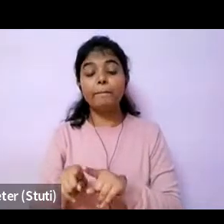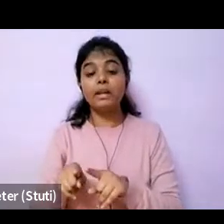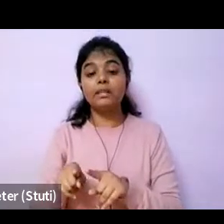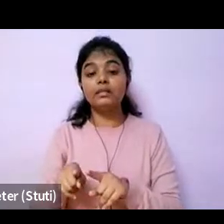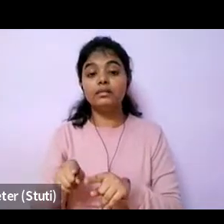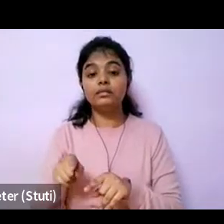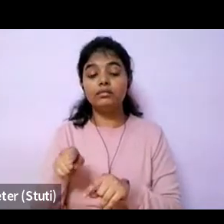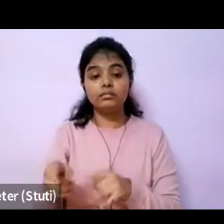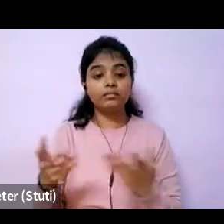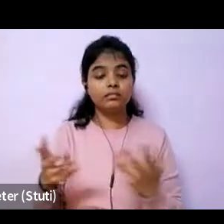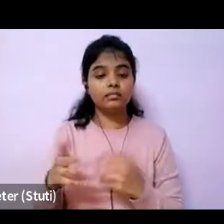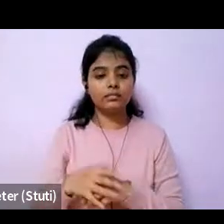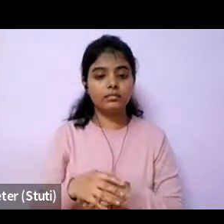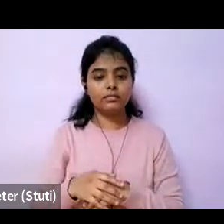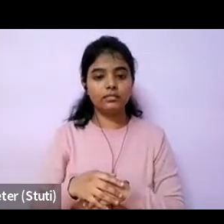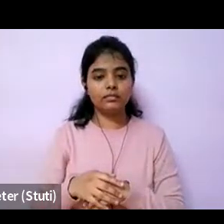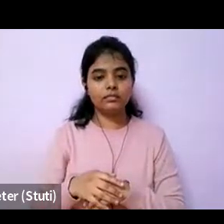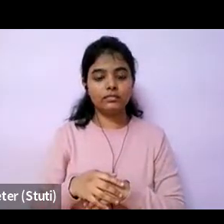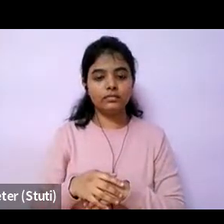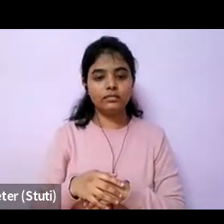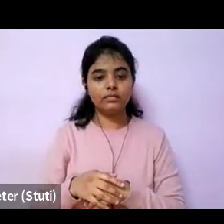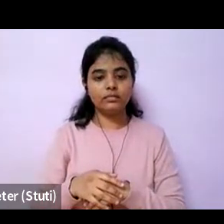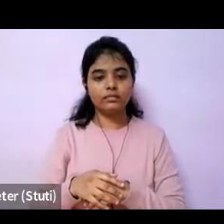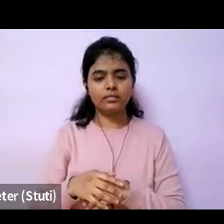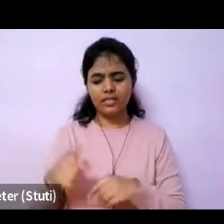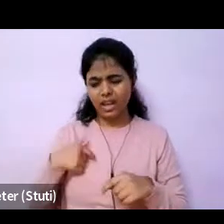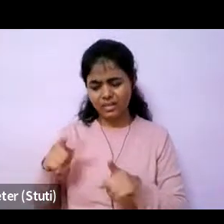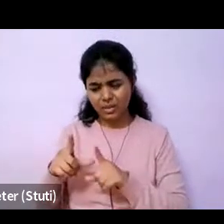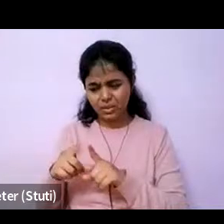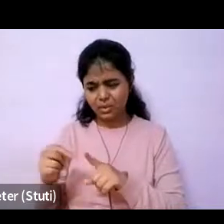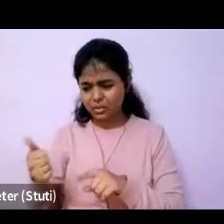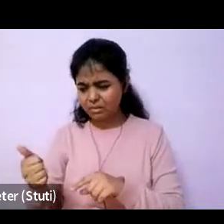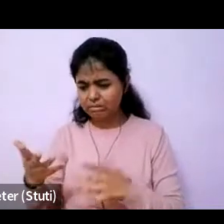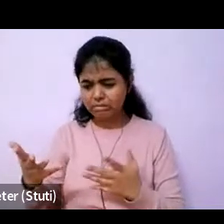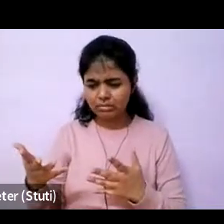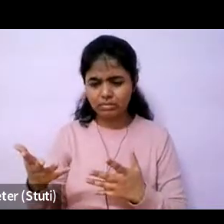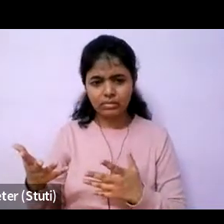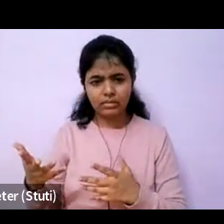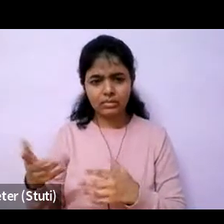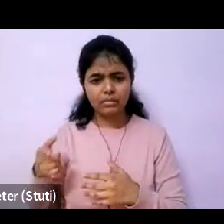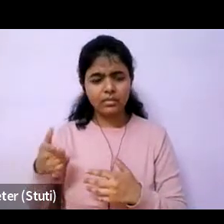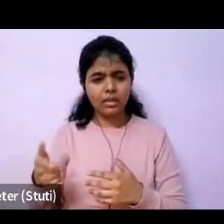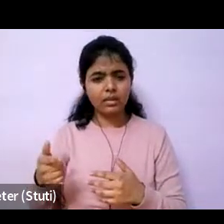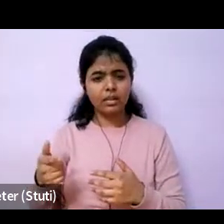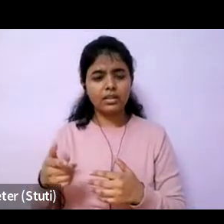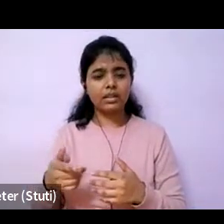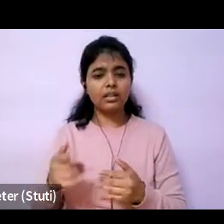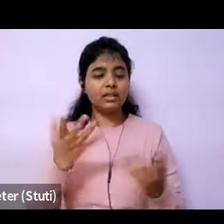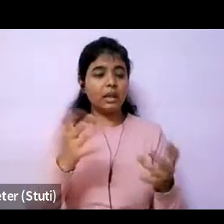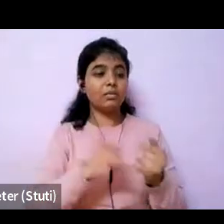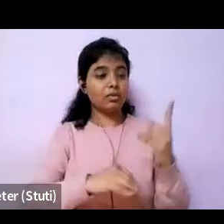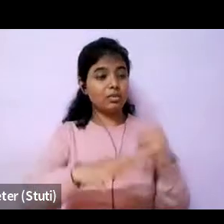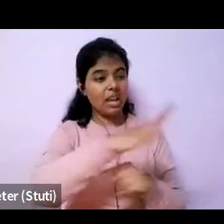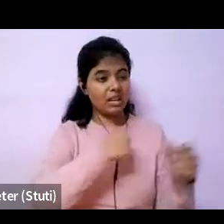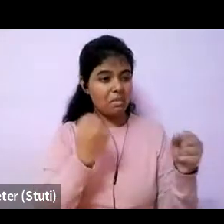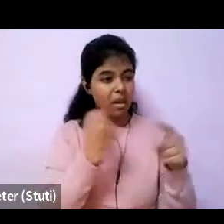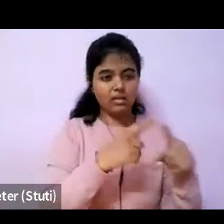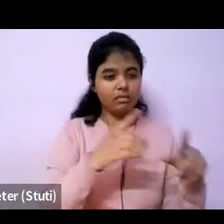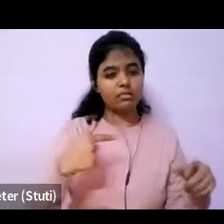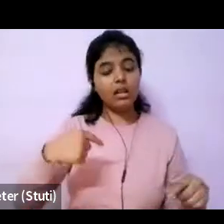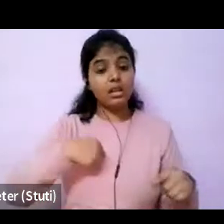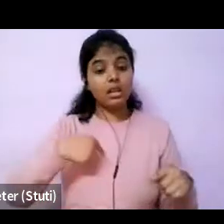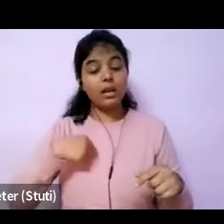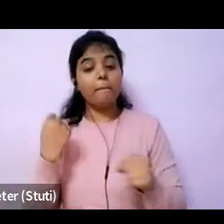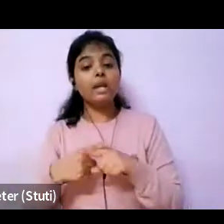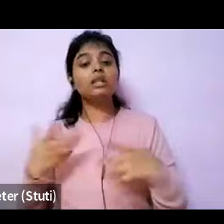is not what I have to do, or this is not what I should do just because it fits the normalcy bill. All right. And I think until